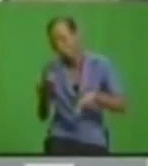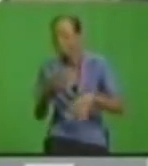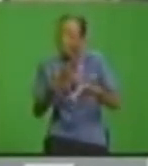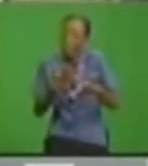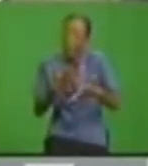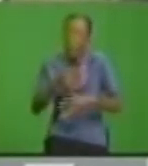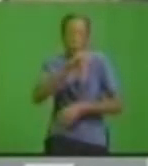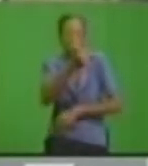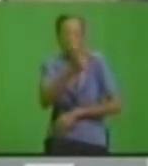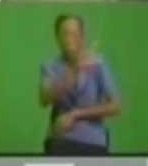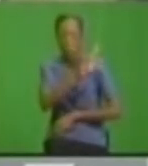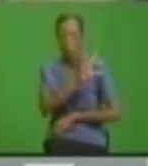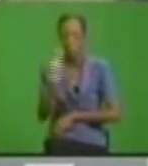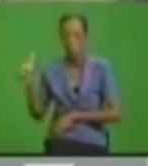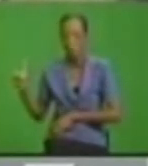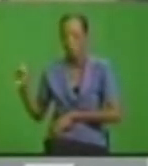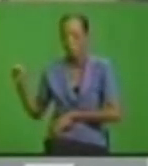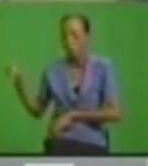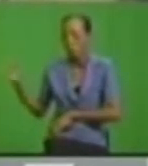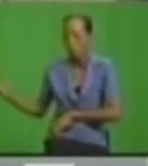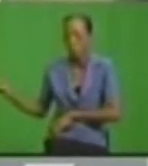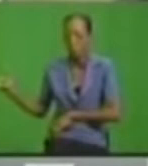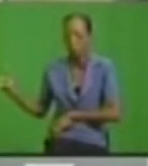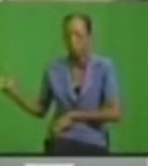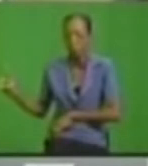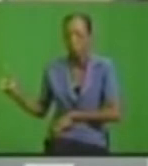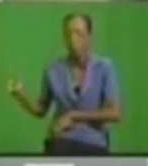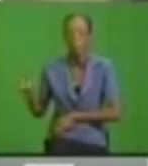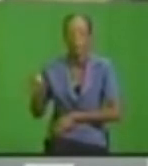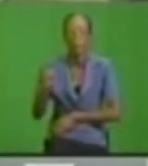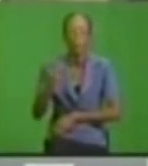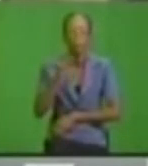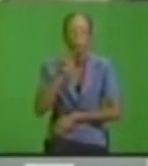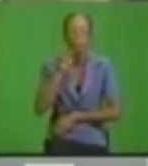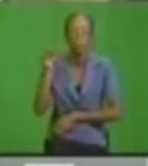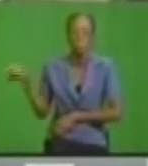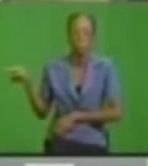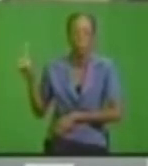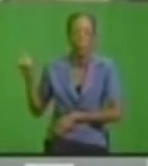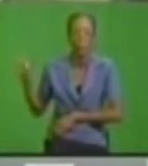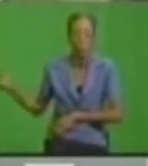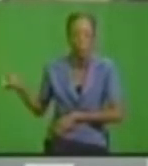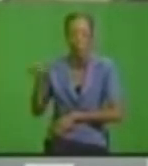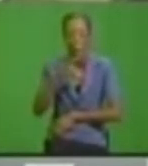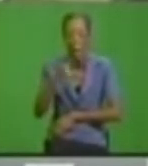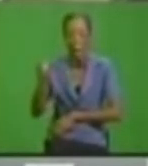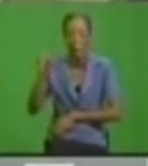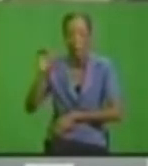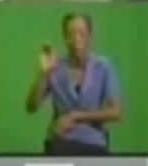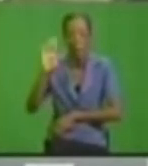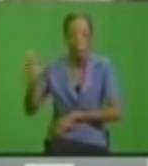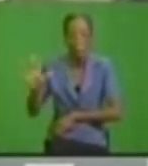And David, I think it must have been, in fact, your DNA, because in fact you and